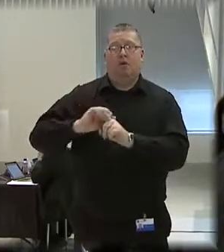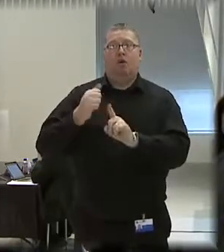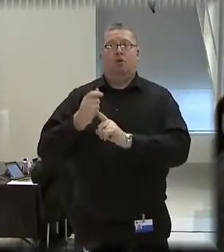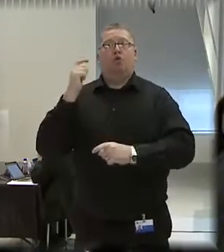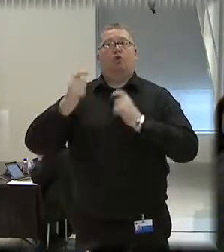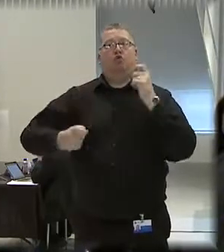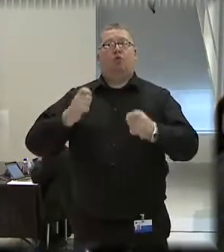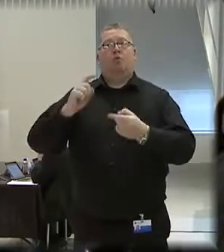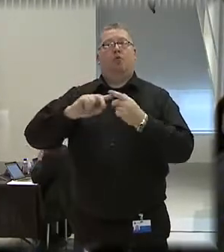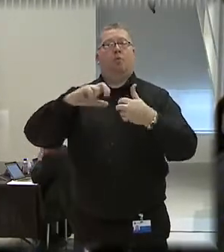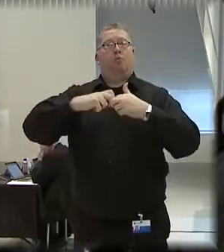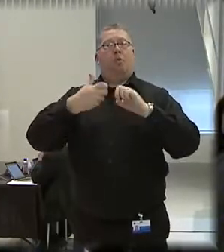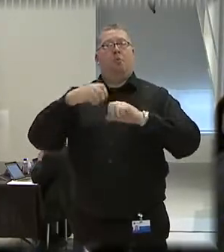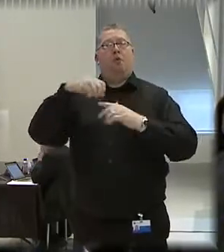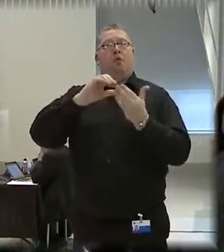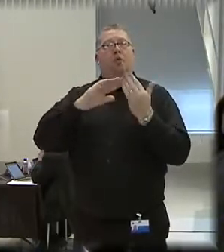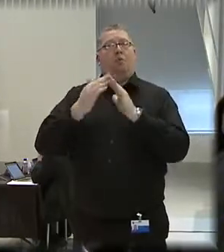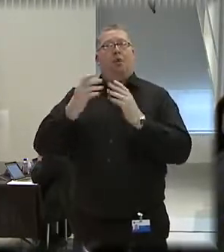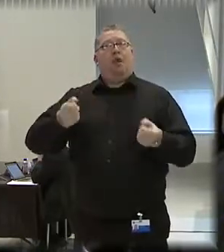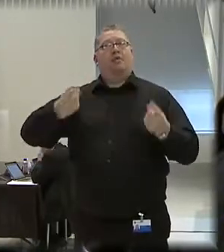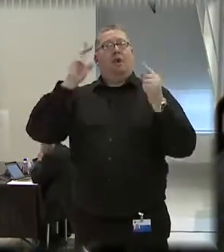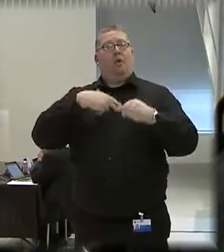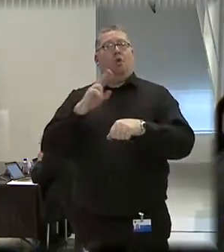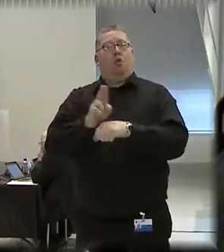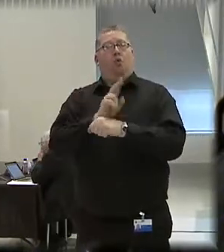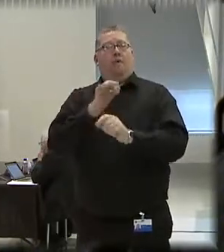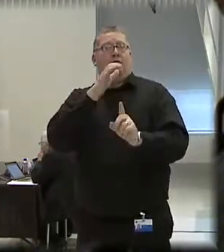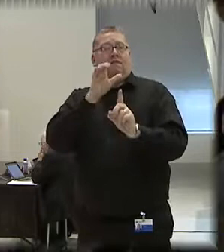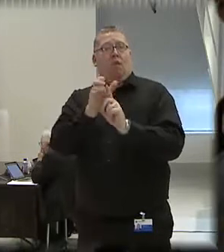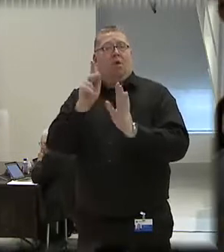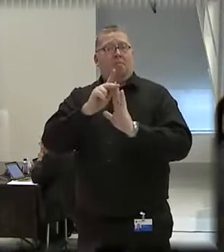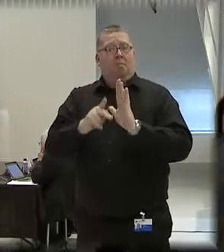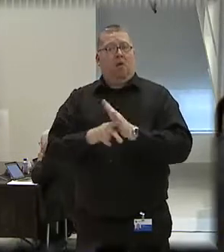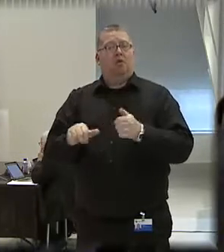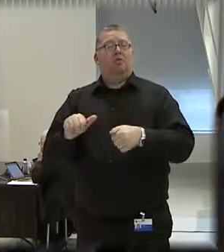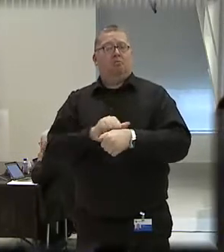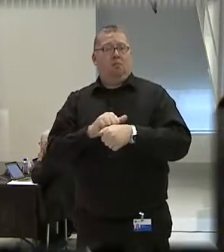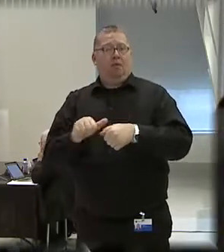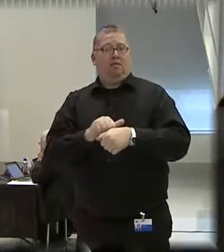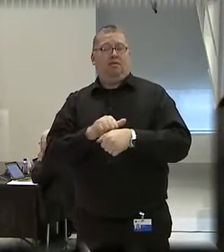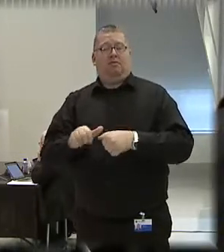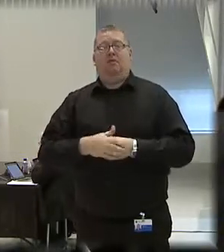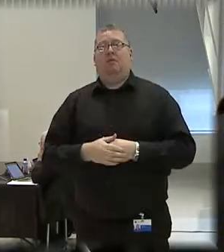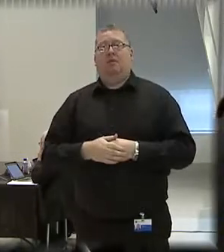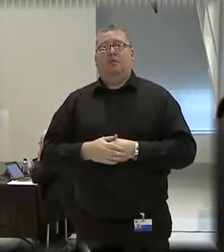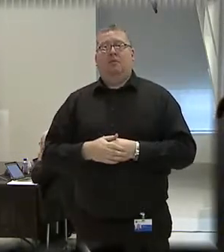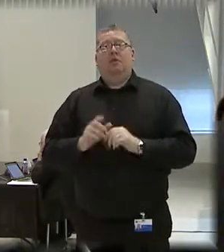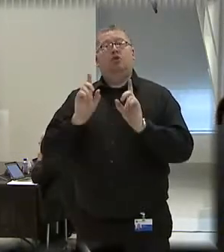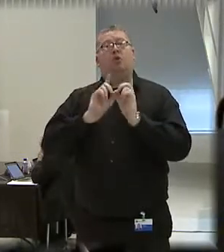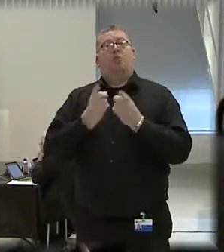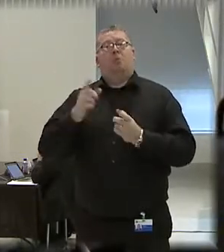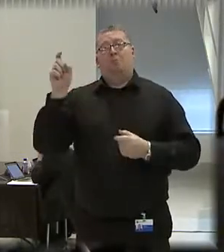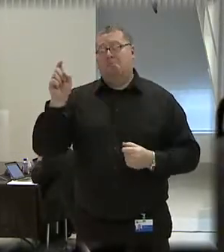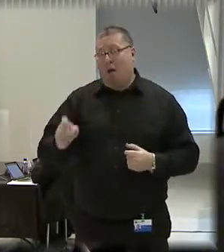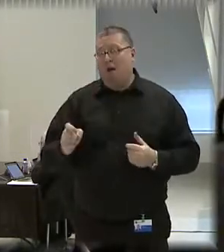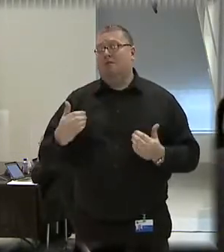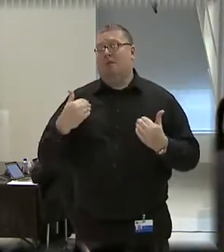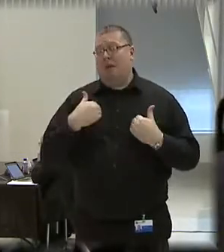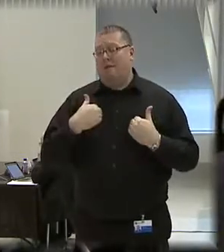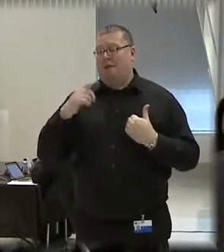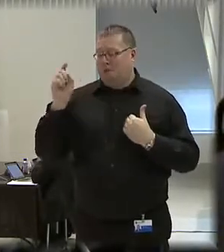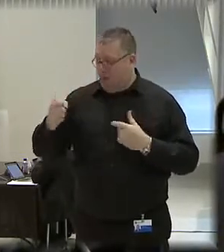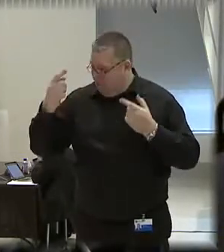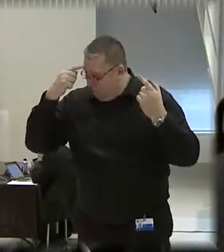the community, understanding our use of force policies and practices. Departments must